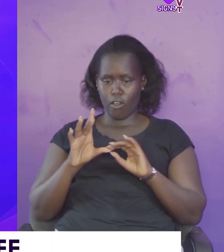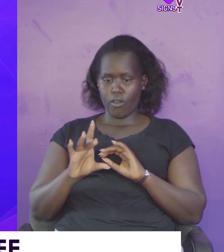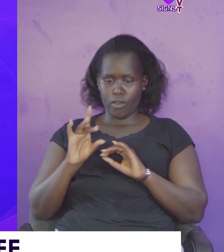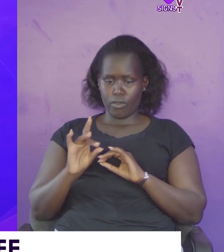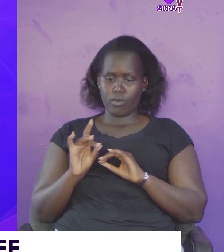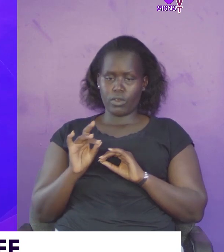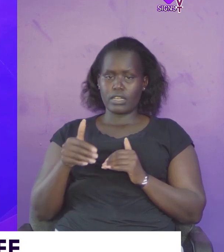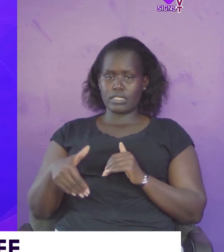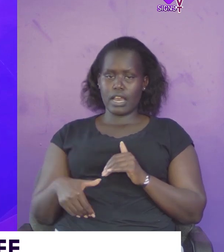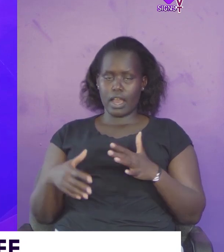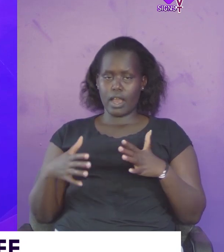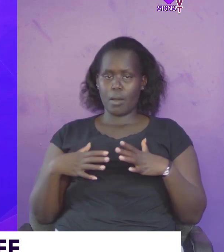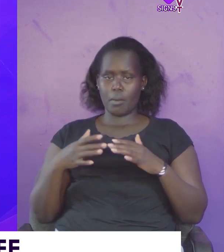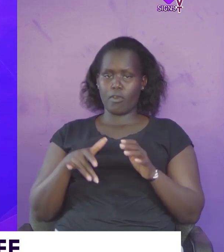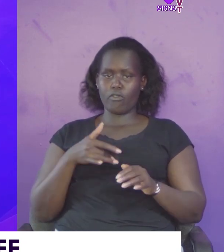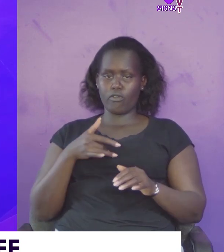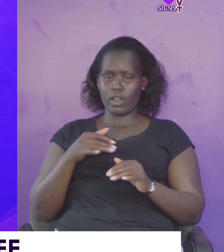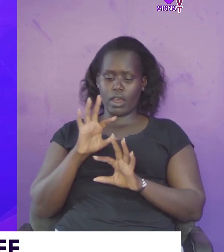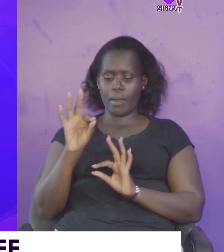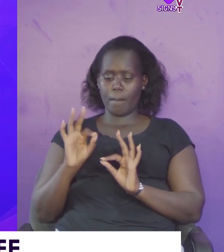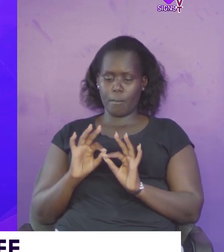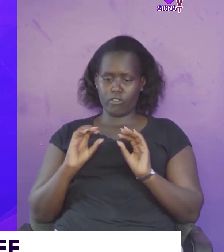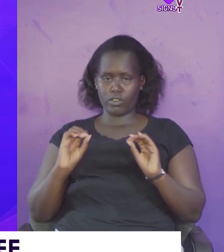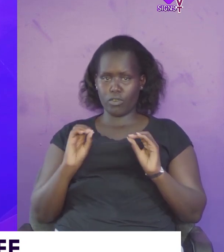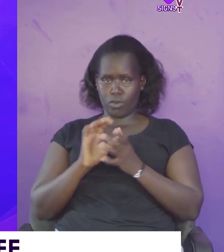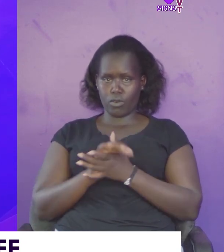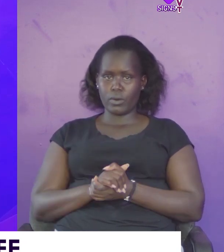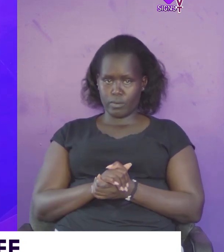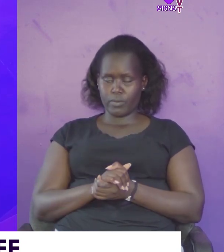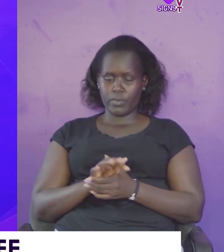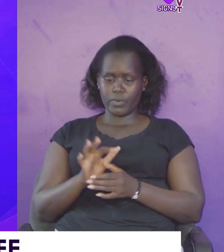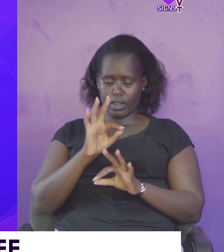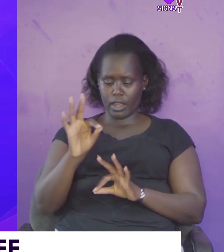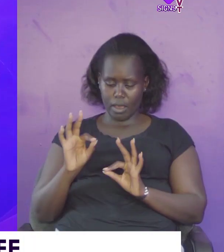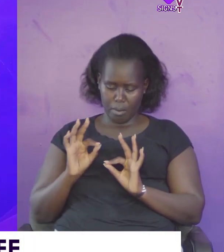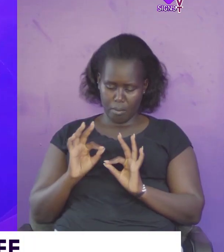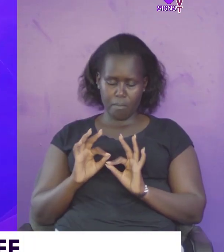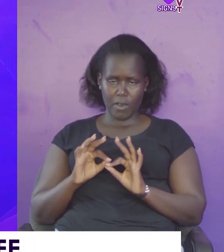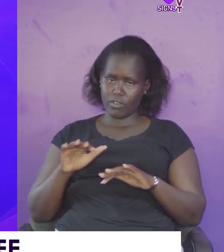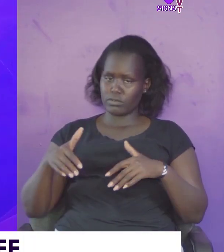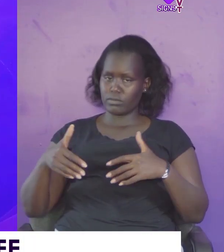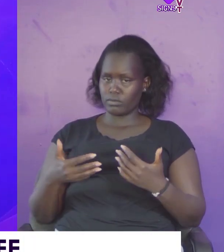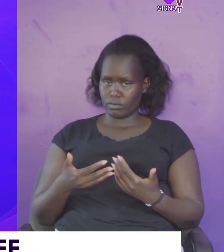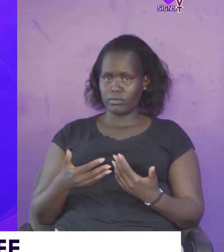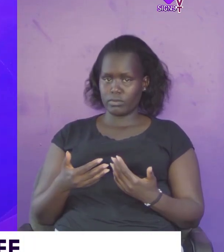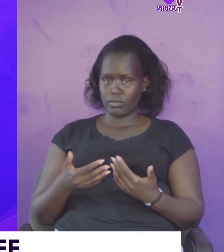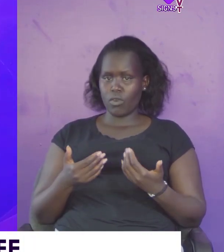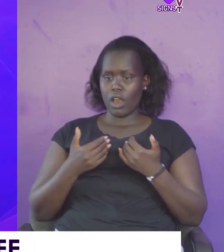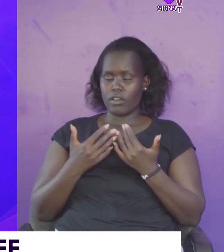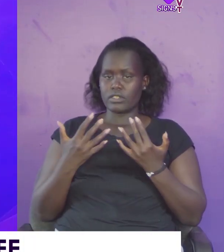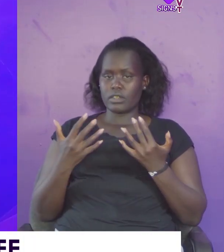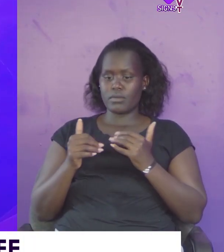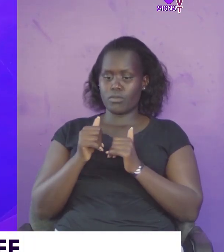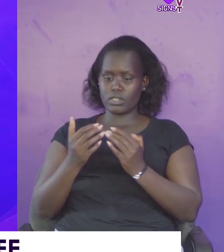they're imperfect. I don't know what you have to say about that. Are they perfect in their imperfection? Is there something that